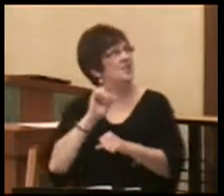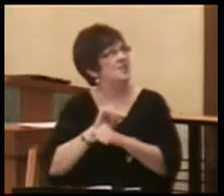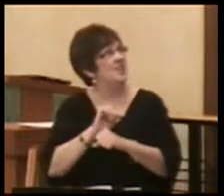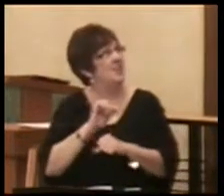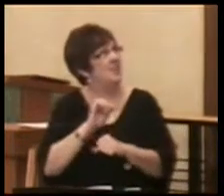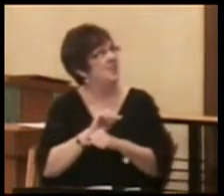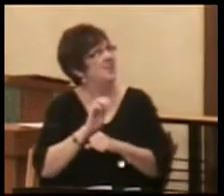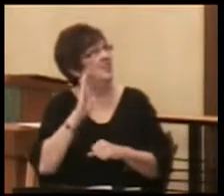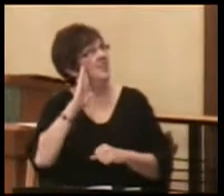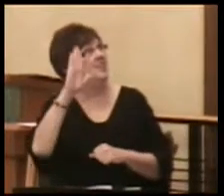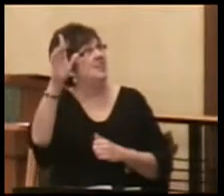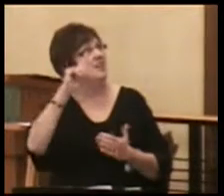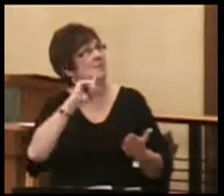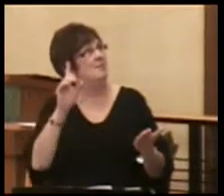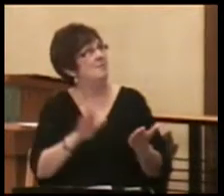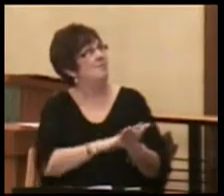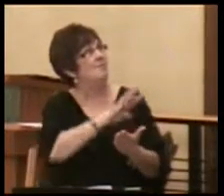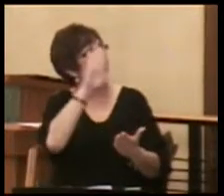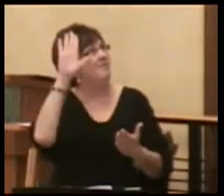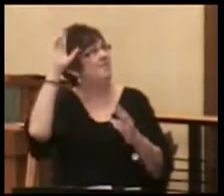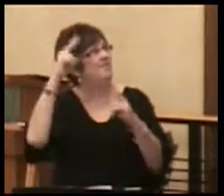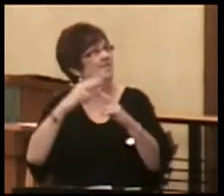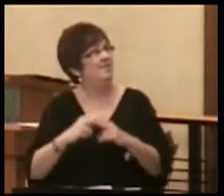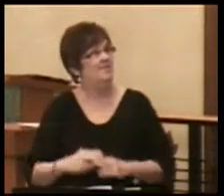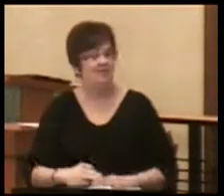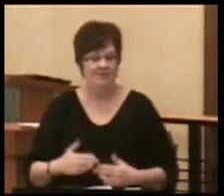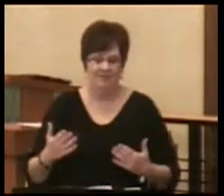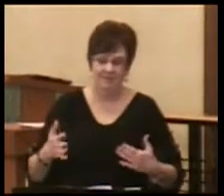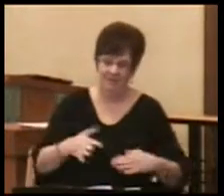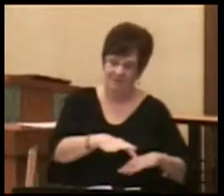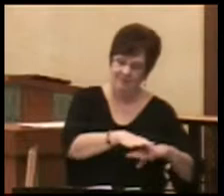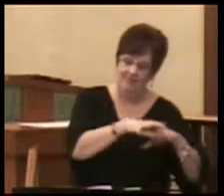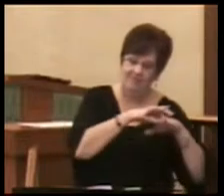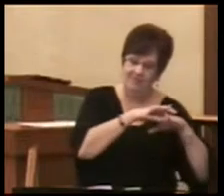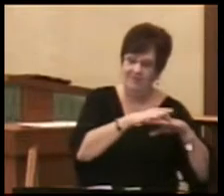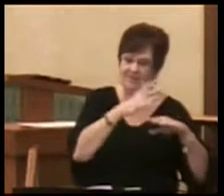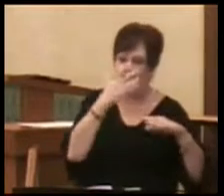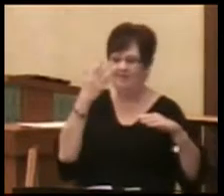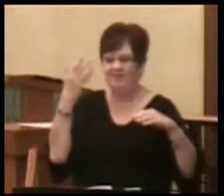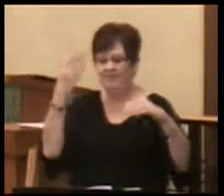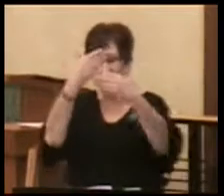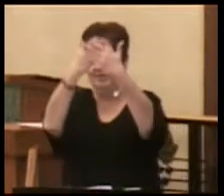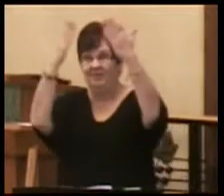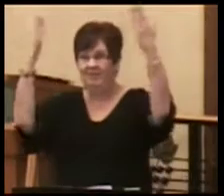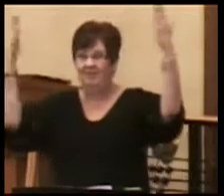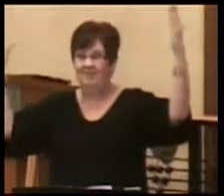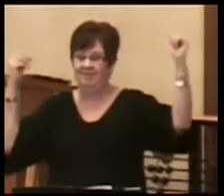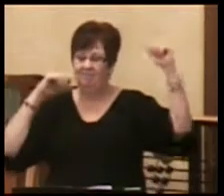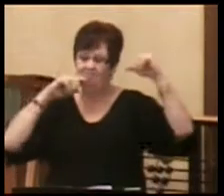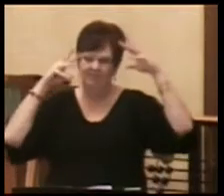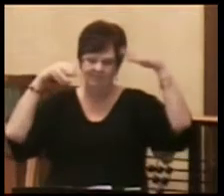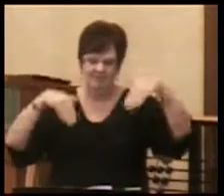words shall praise thy name in earth and sky and sea.